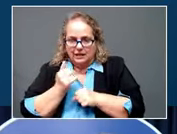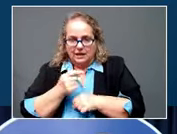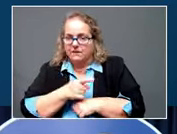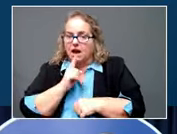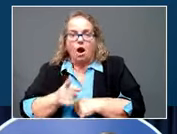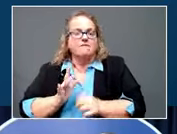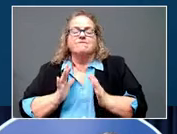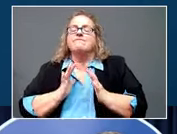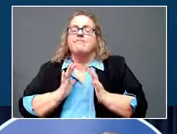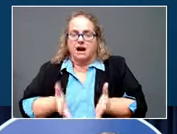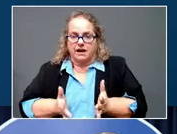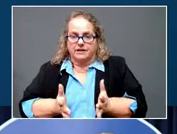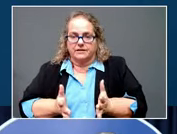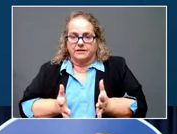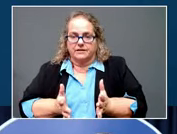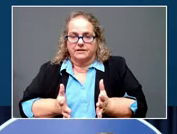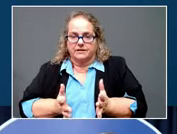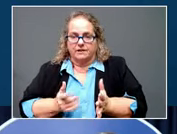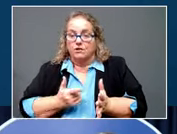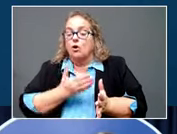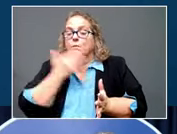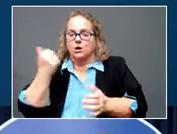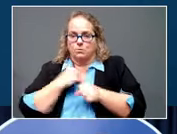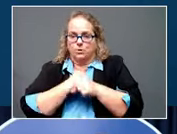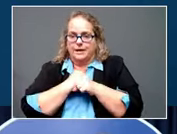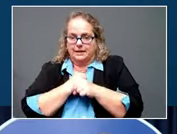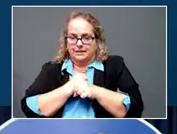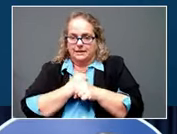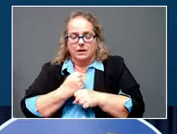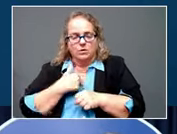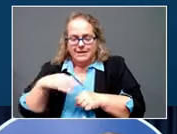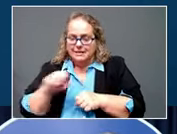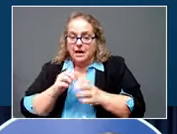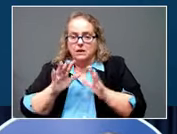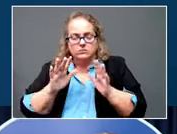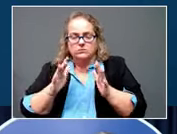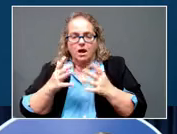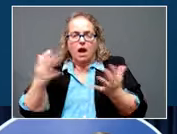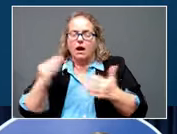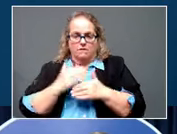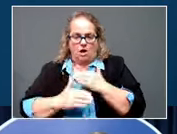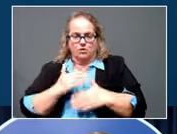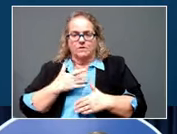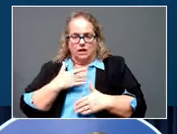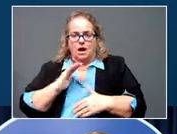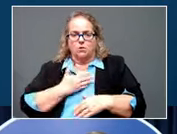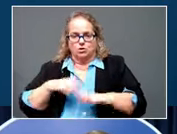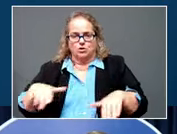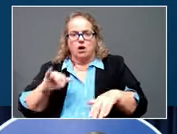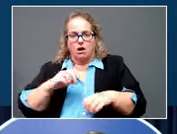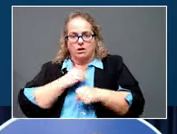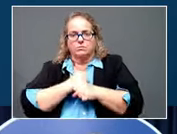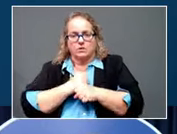Actually, they're better protected, and we take great comfort in that. we really need more than 16% of kids